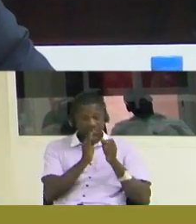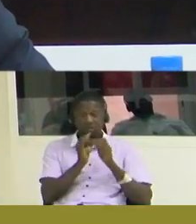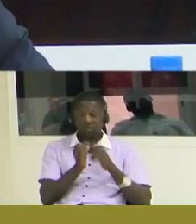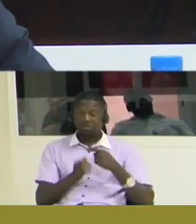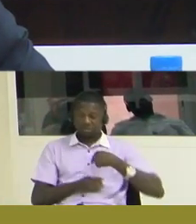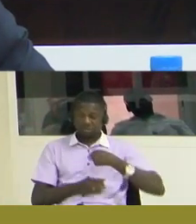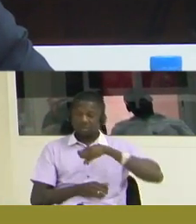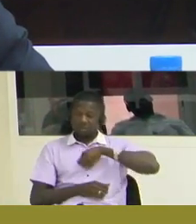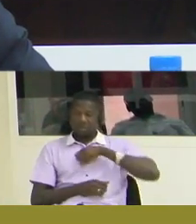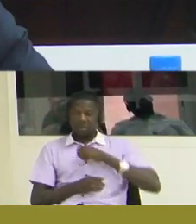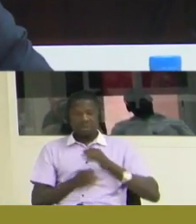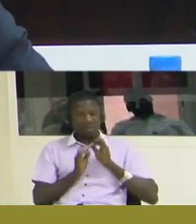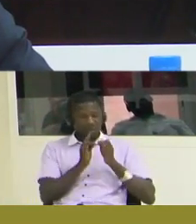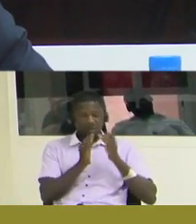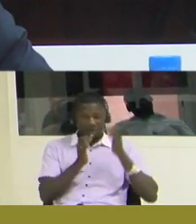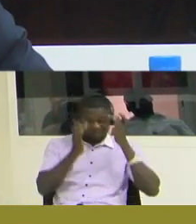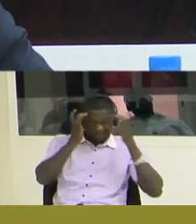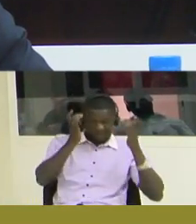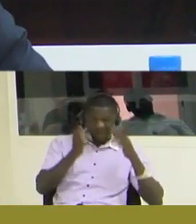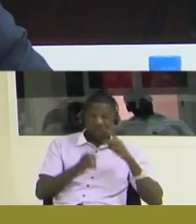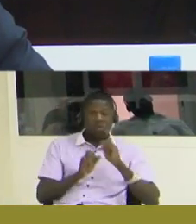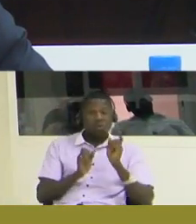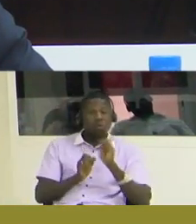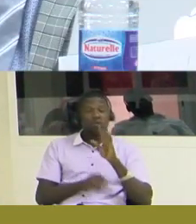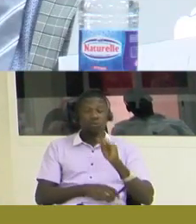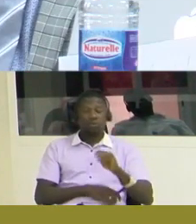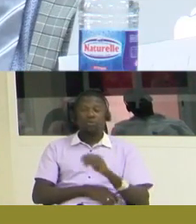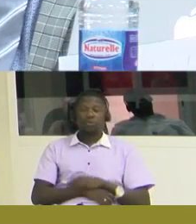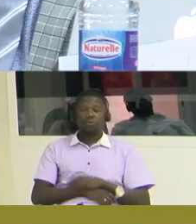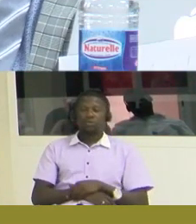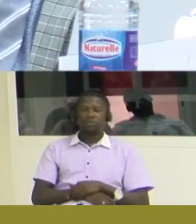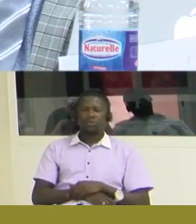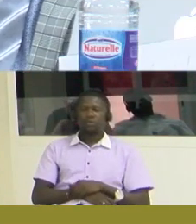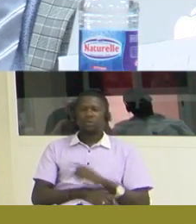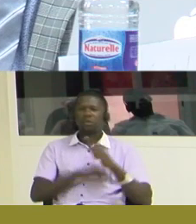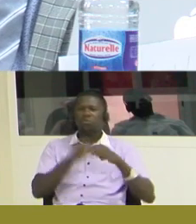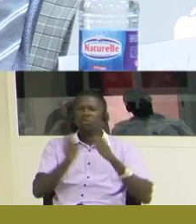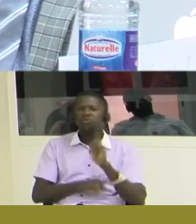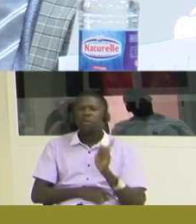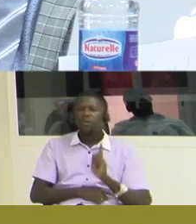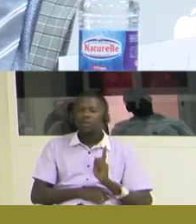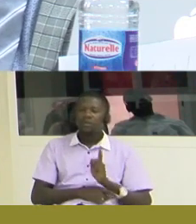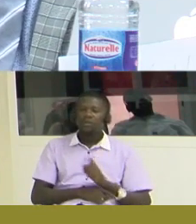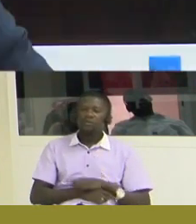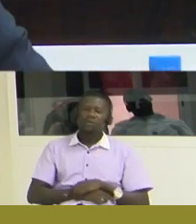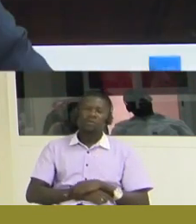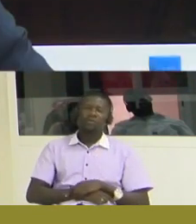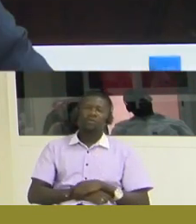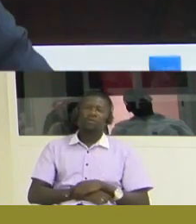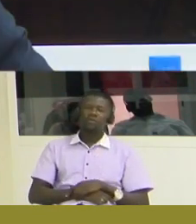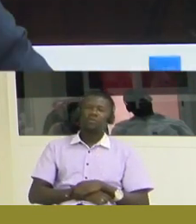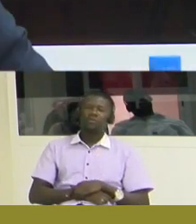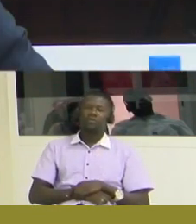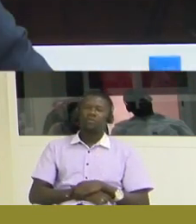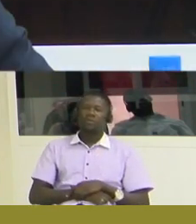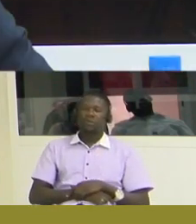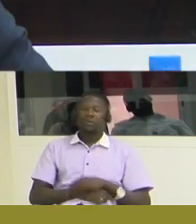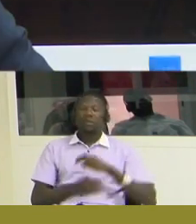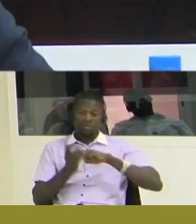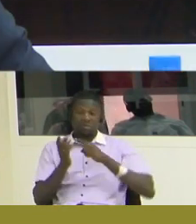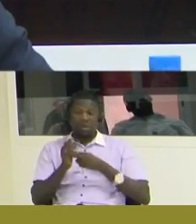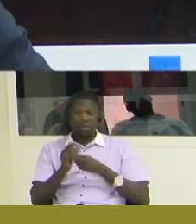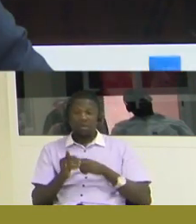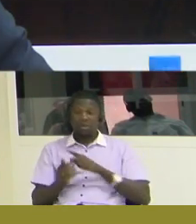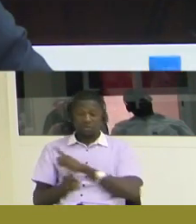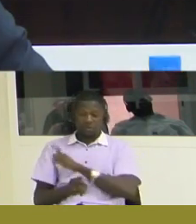do which were which were to that we would be in the